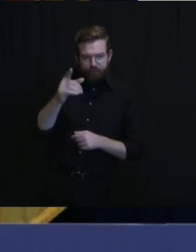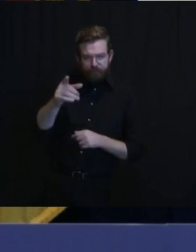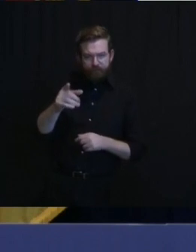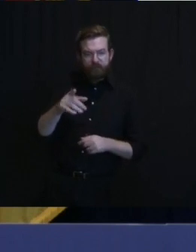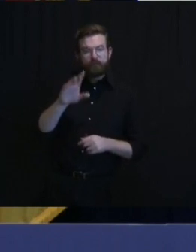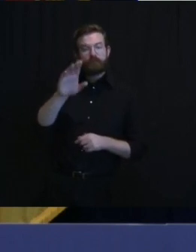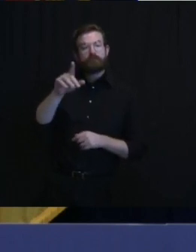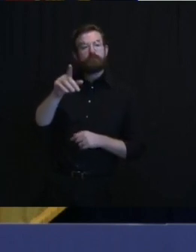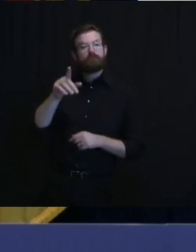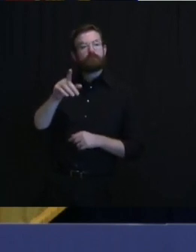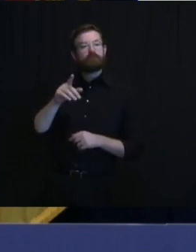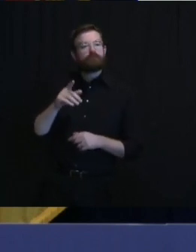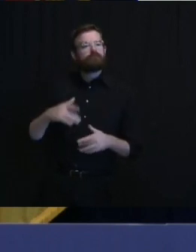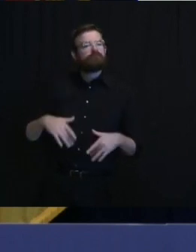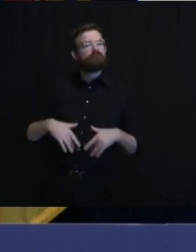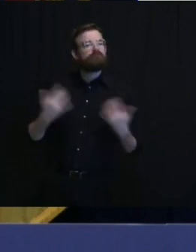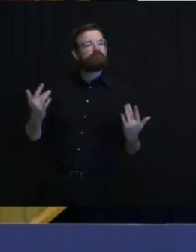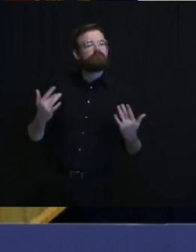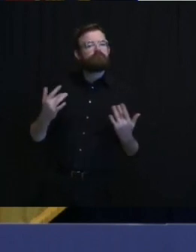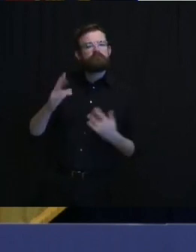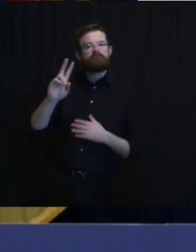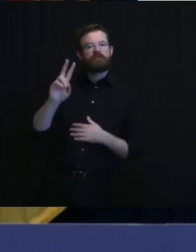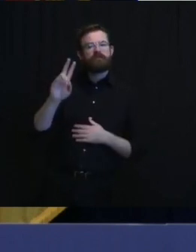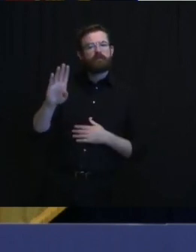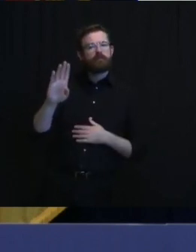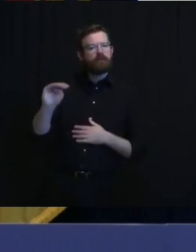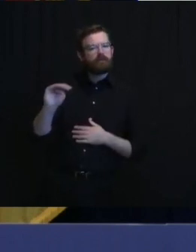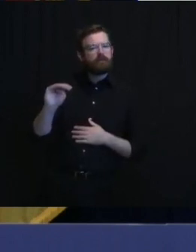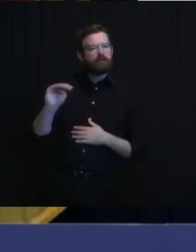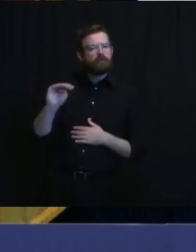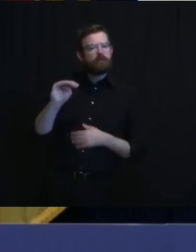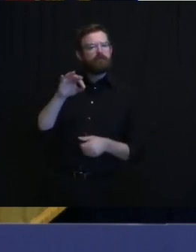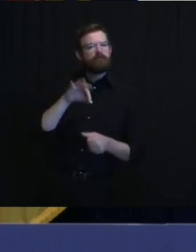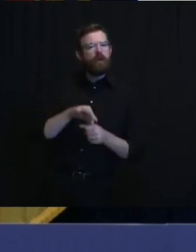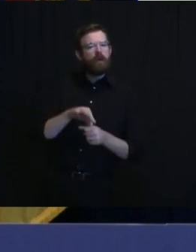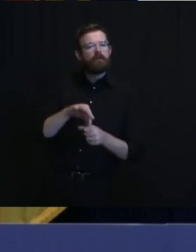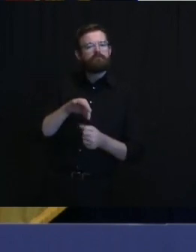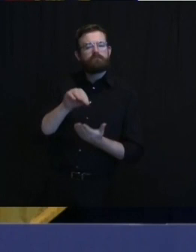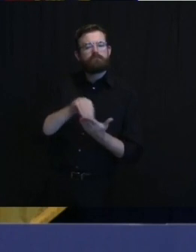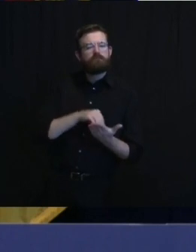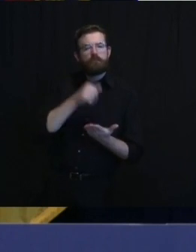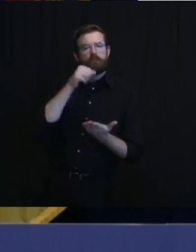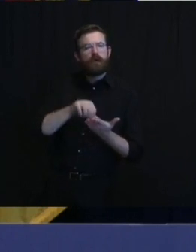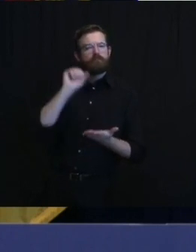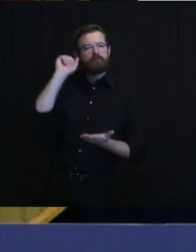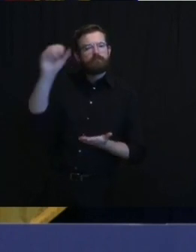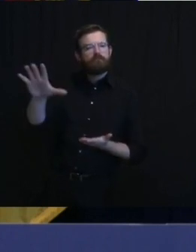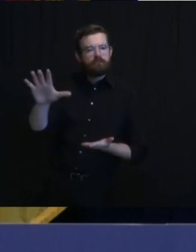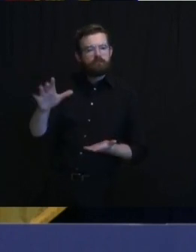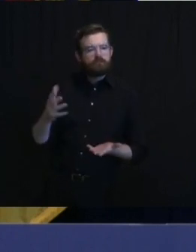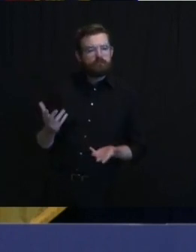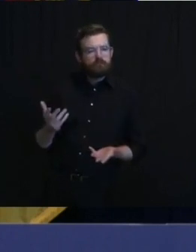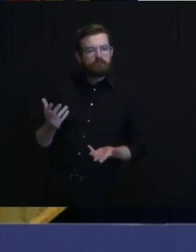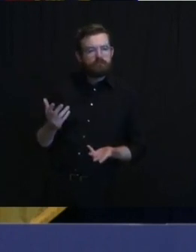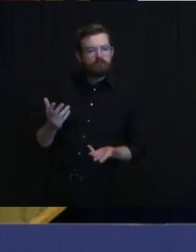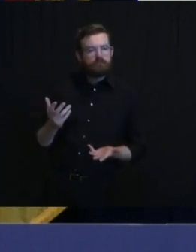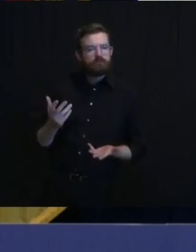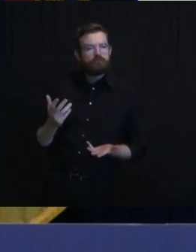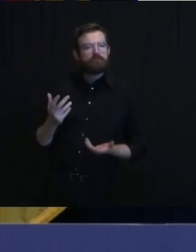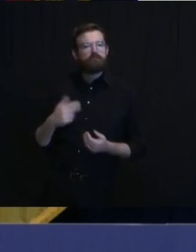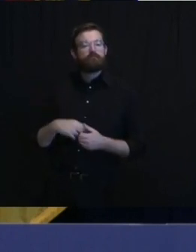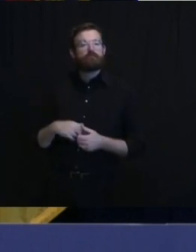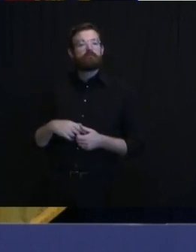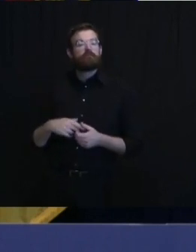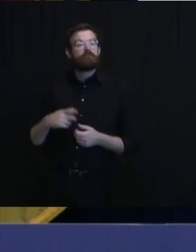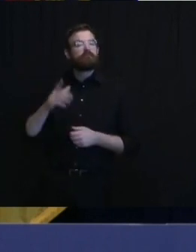right now? Who's getting tested? Is it the symptomatic or the asymptomatic? And without understanding details on who is being tested, are the